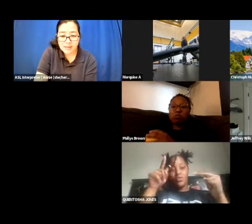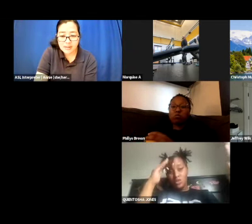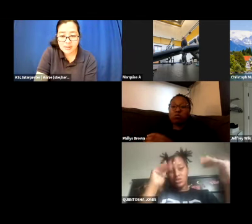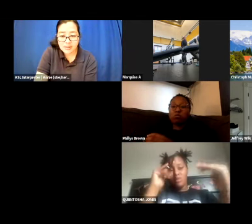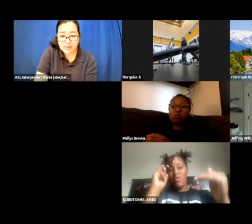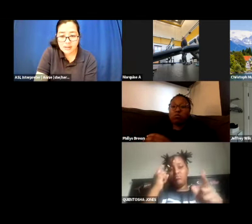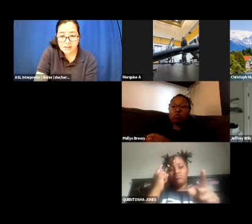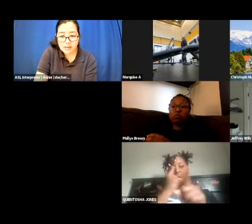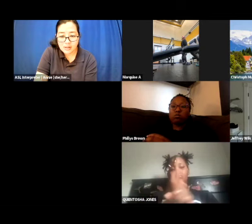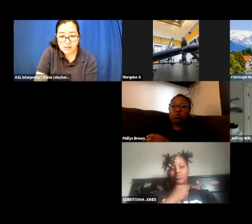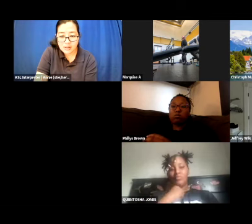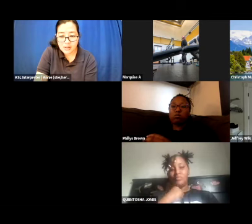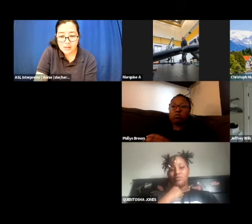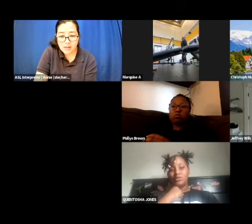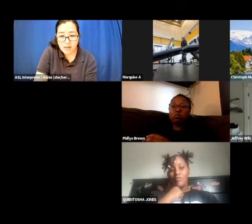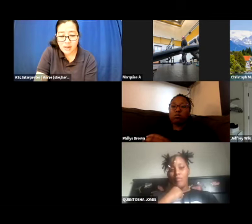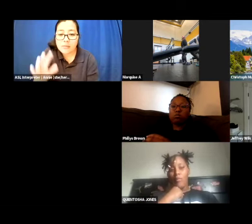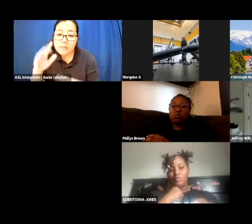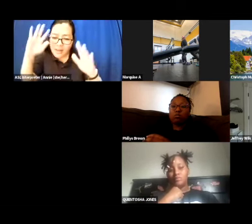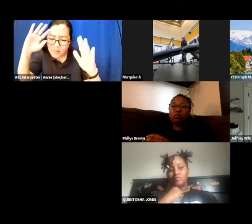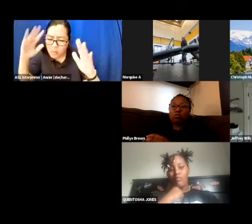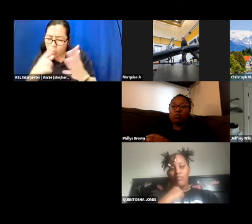slides. Yes.